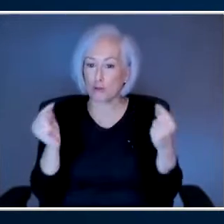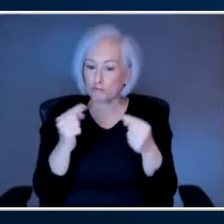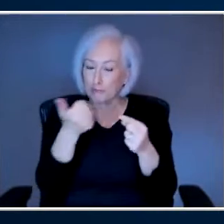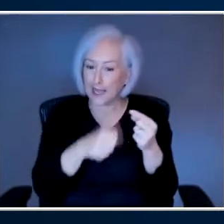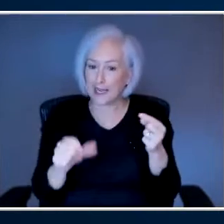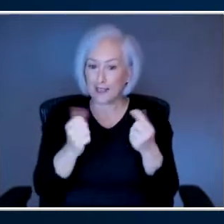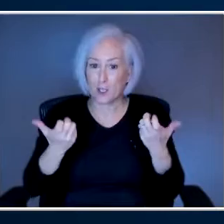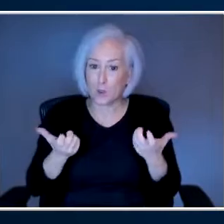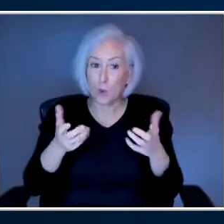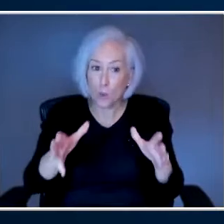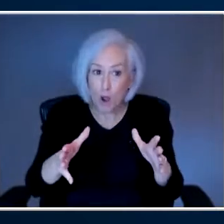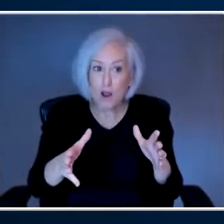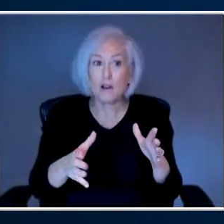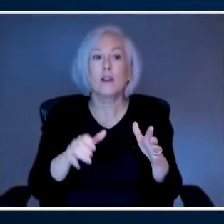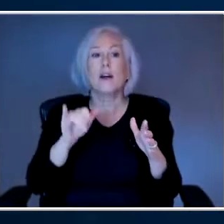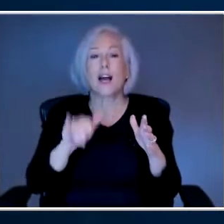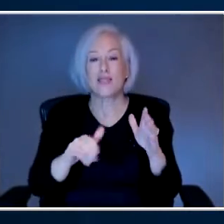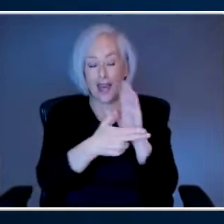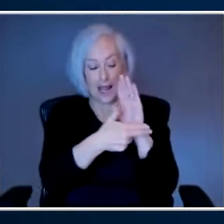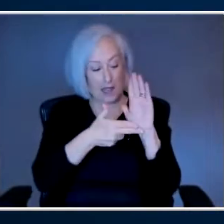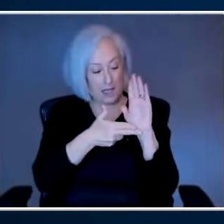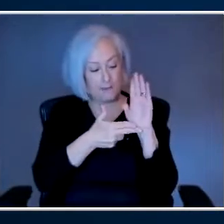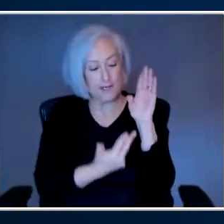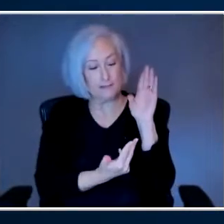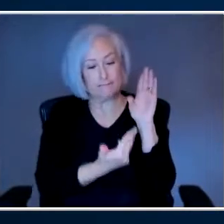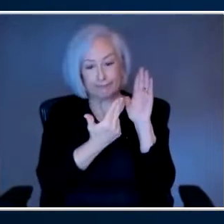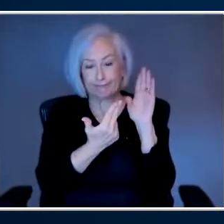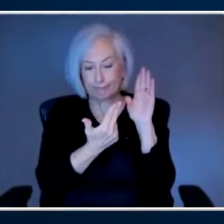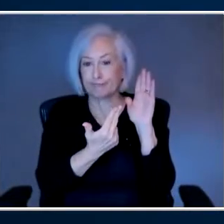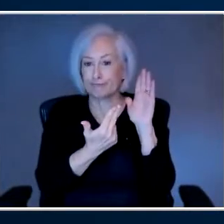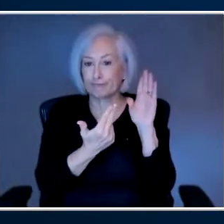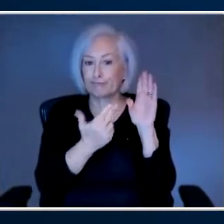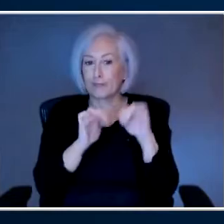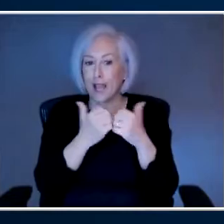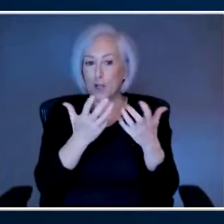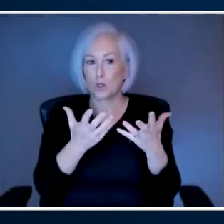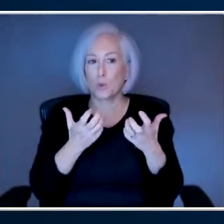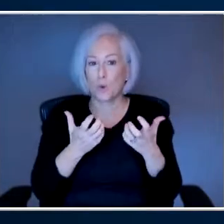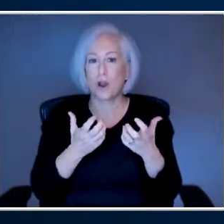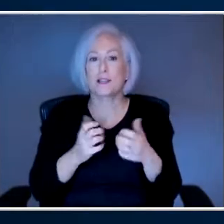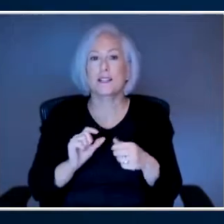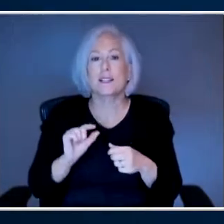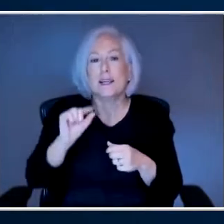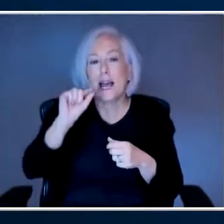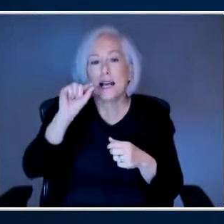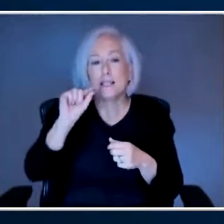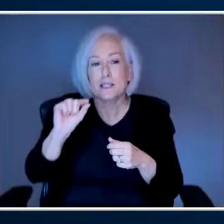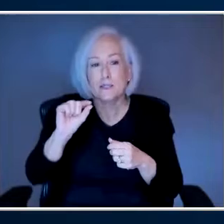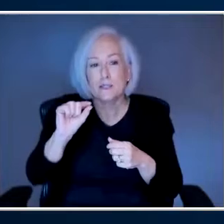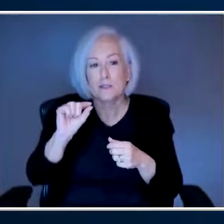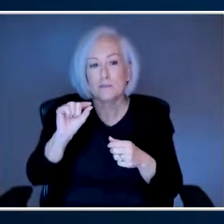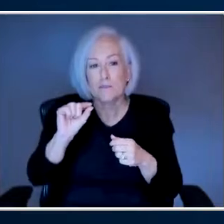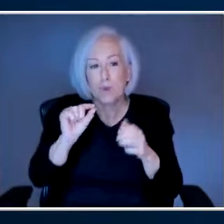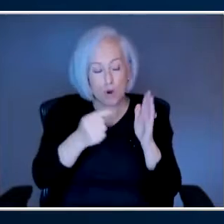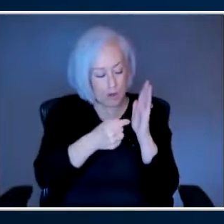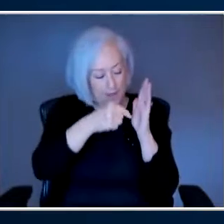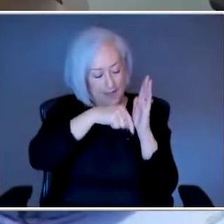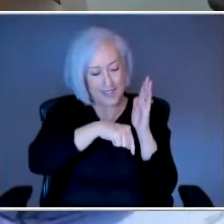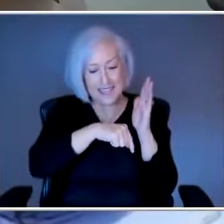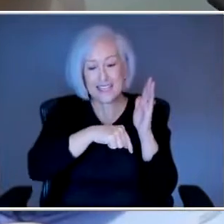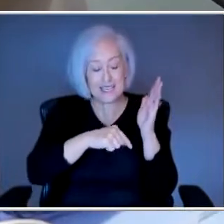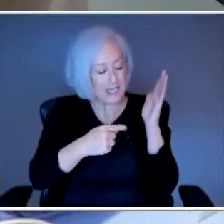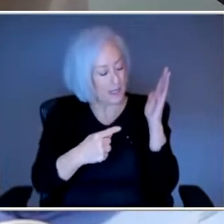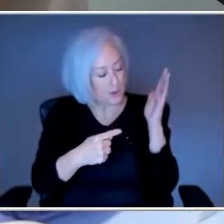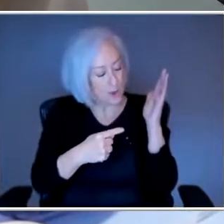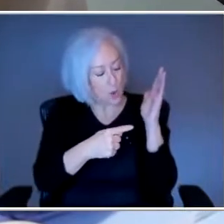the ligament that you want. It has a very small kind of introducer, and so that there's not even a stitch at the end of this procedure. So what makes for a